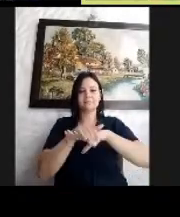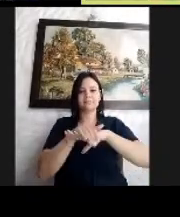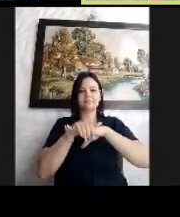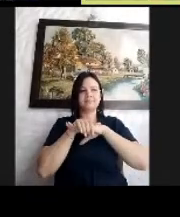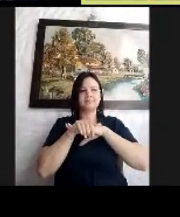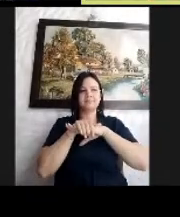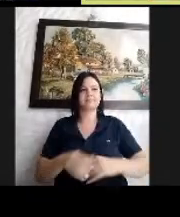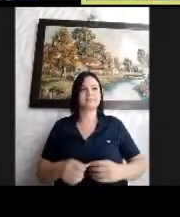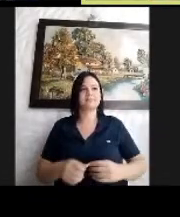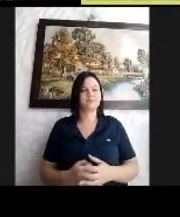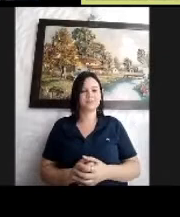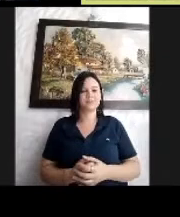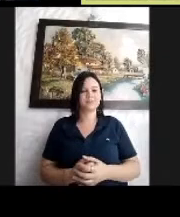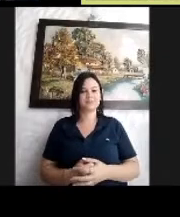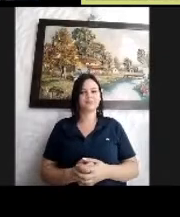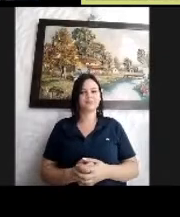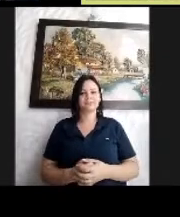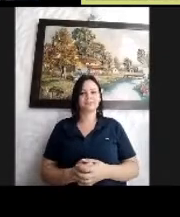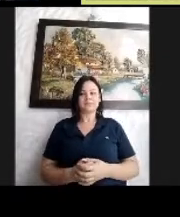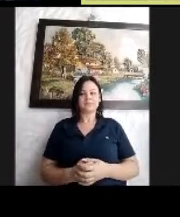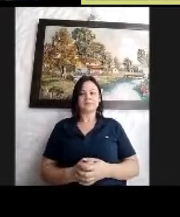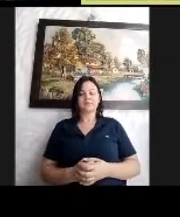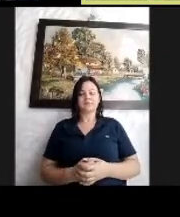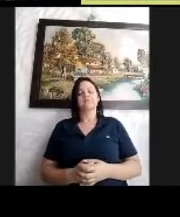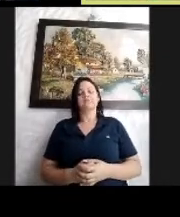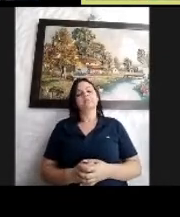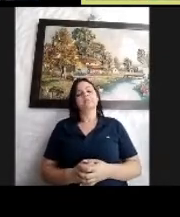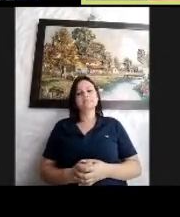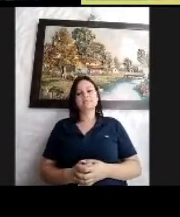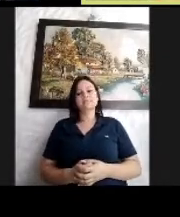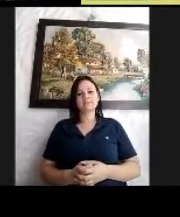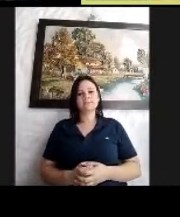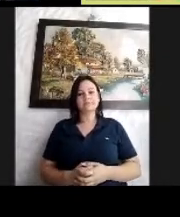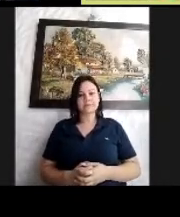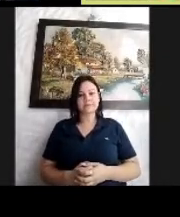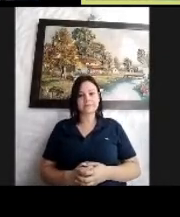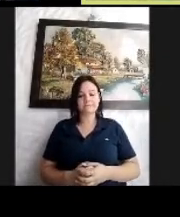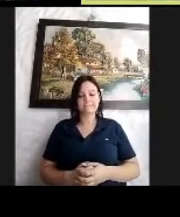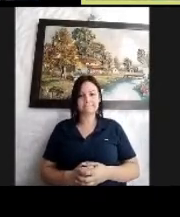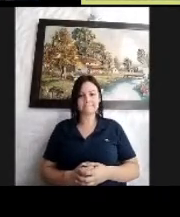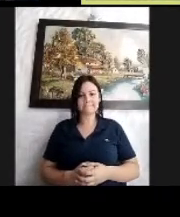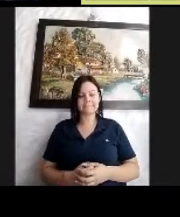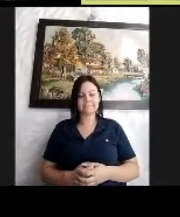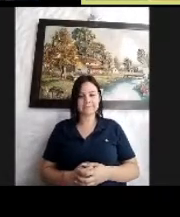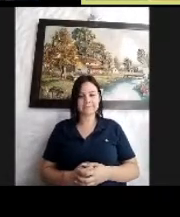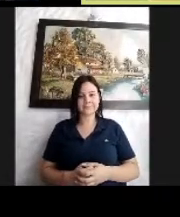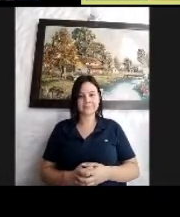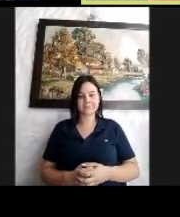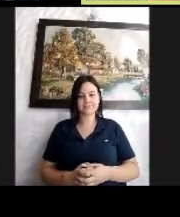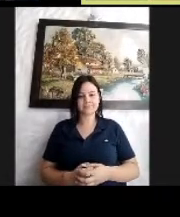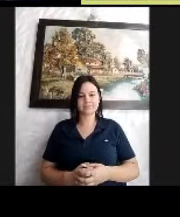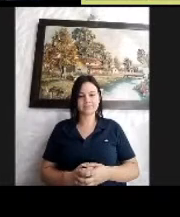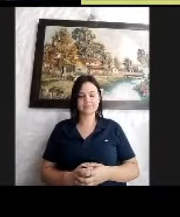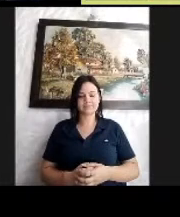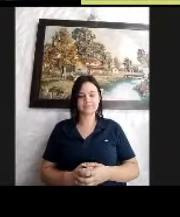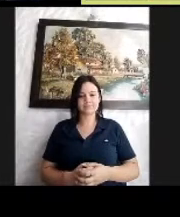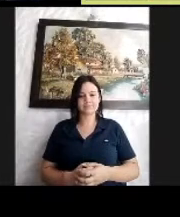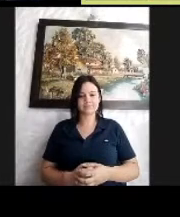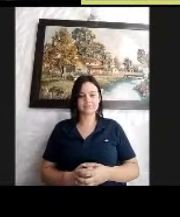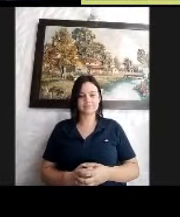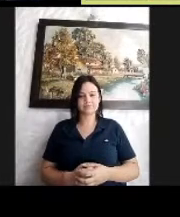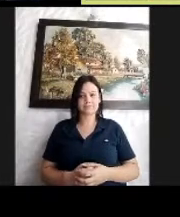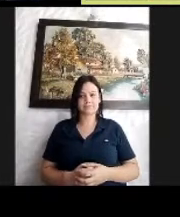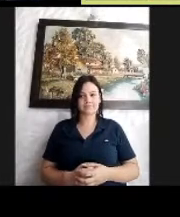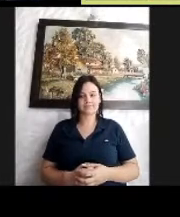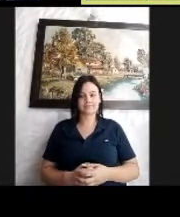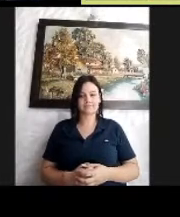of the soul, of the body, the mind. And peace is not